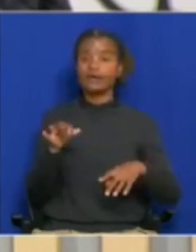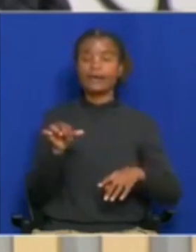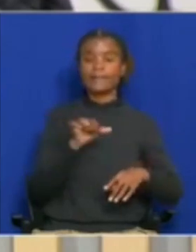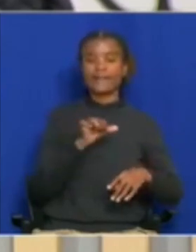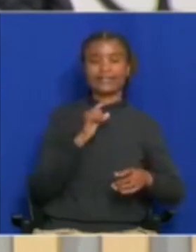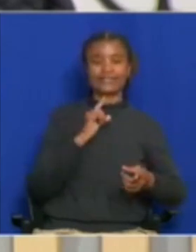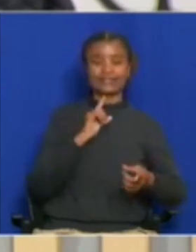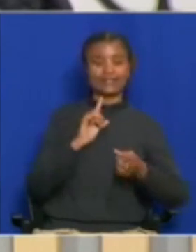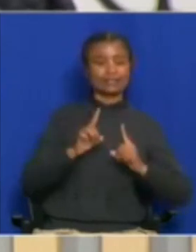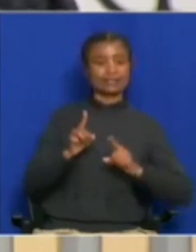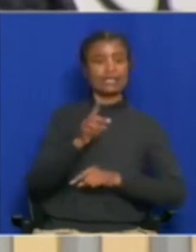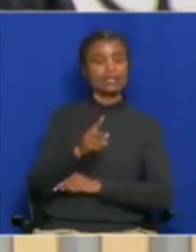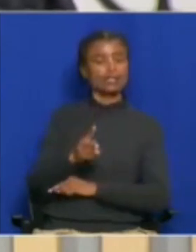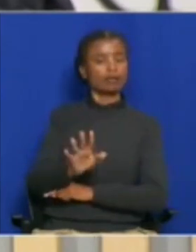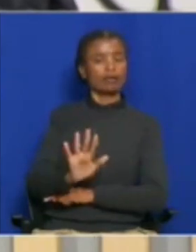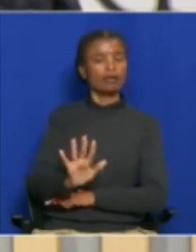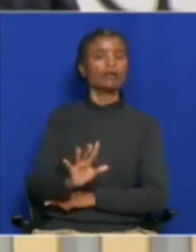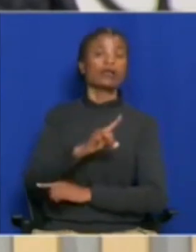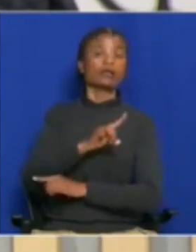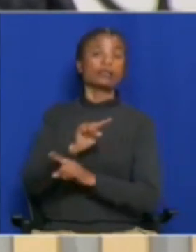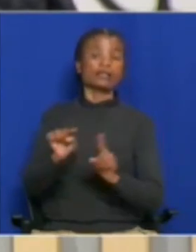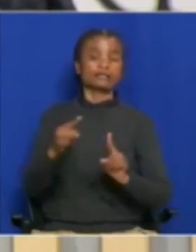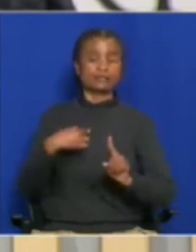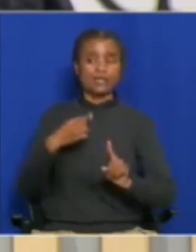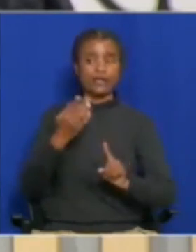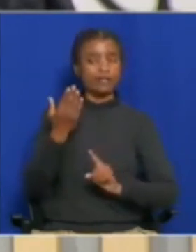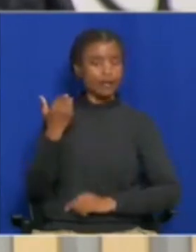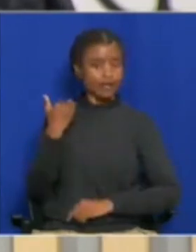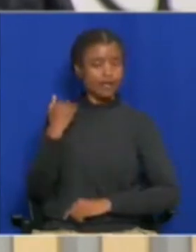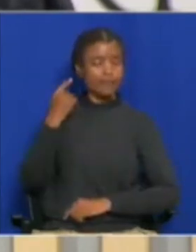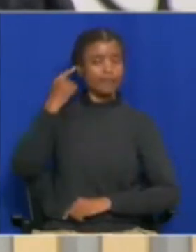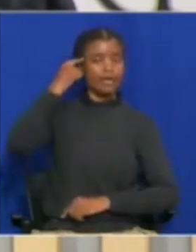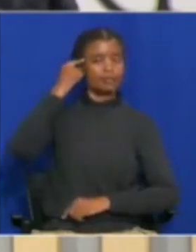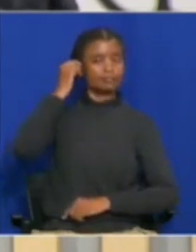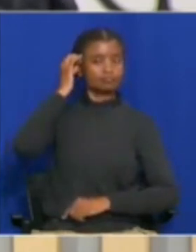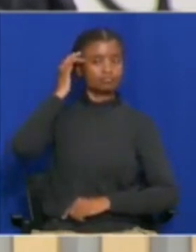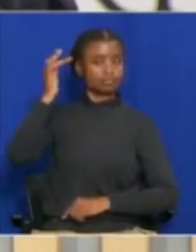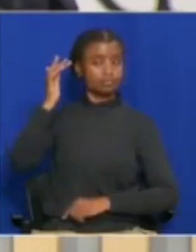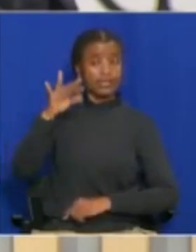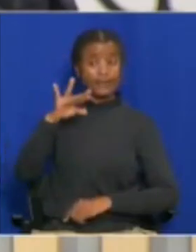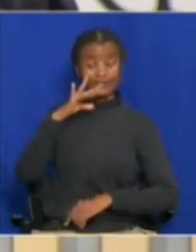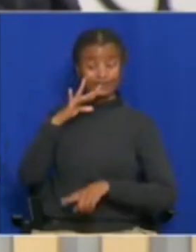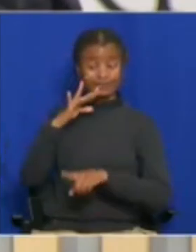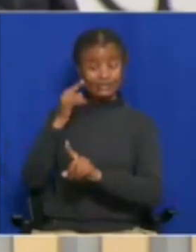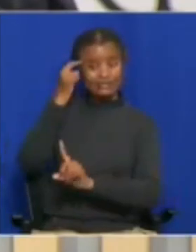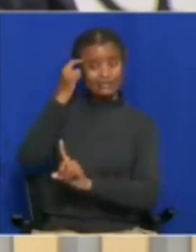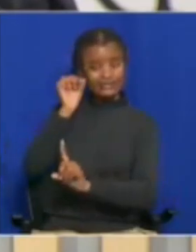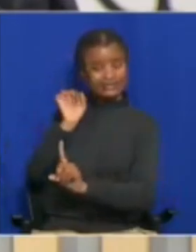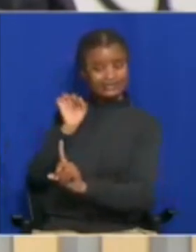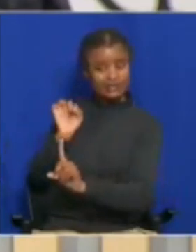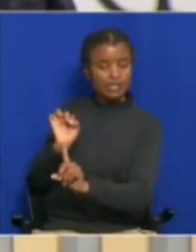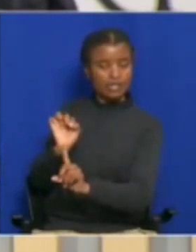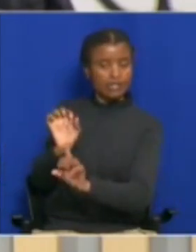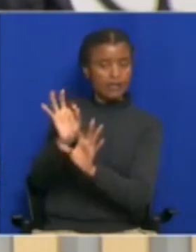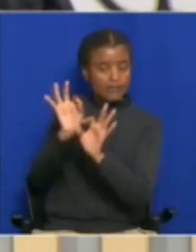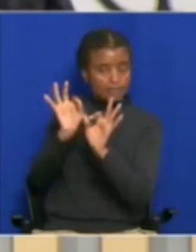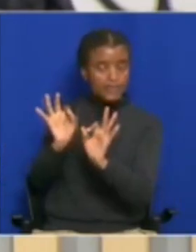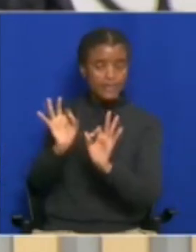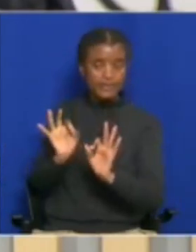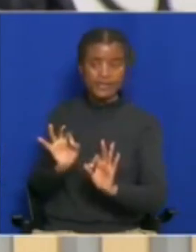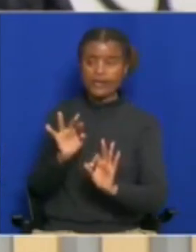mind, this is a reasonable suspicion Yes. that must be borne by a